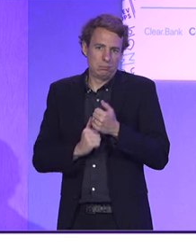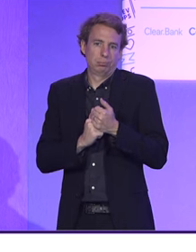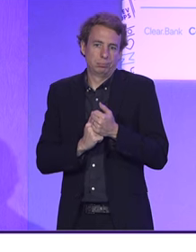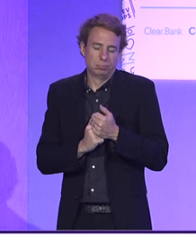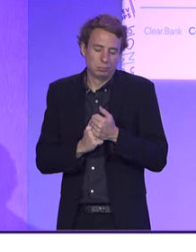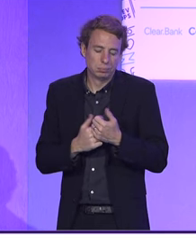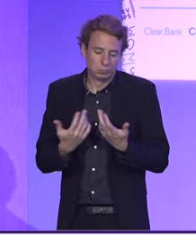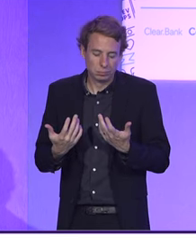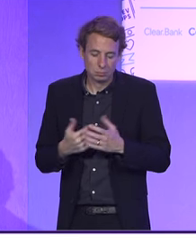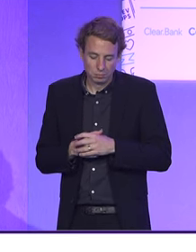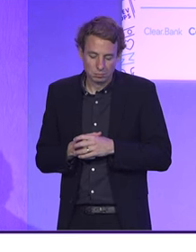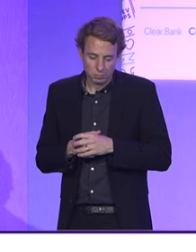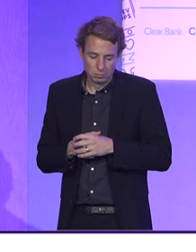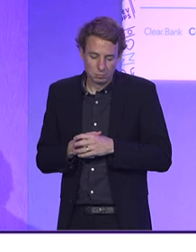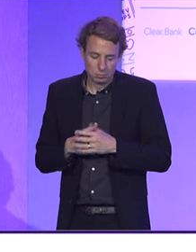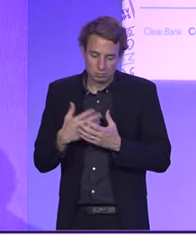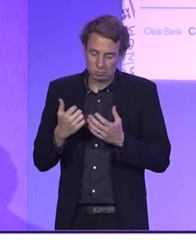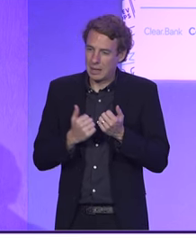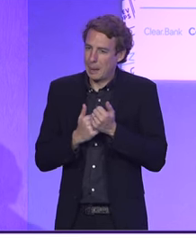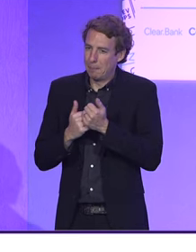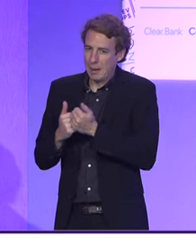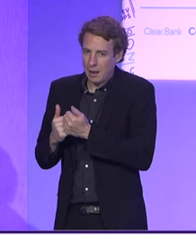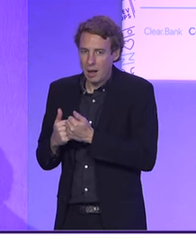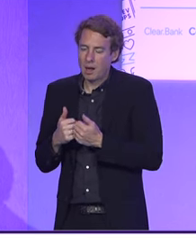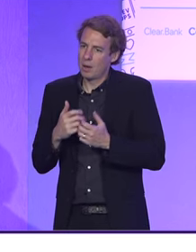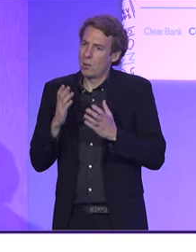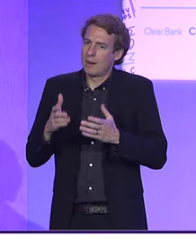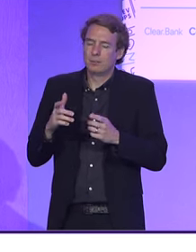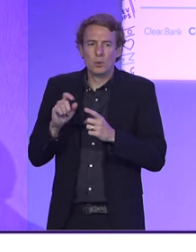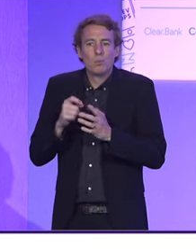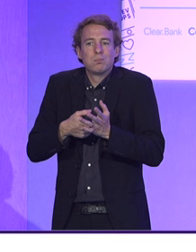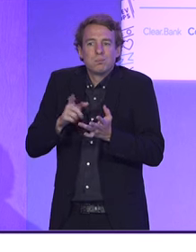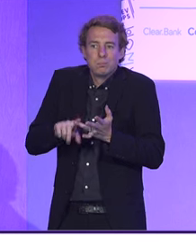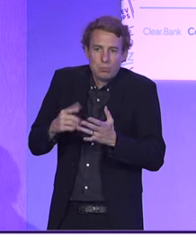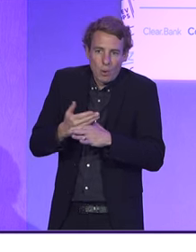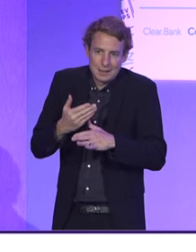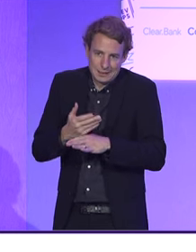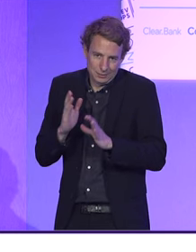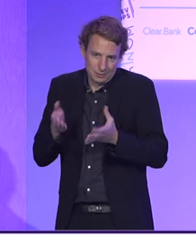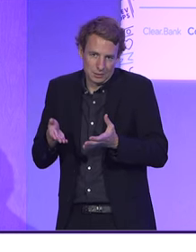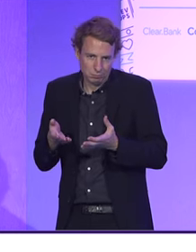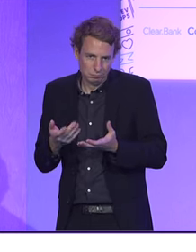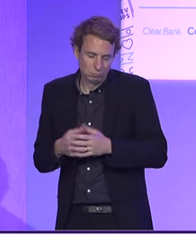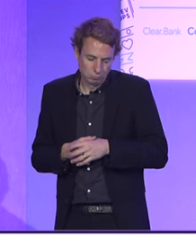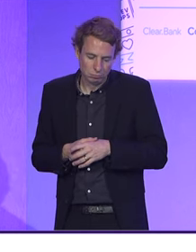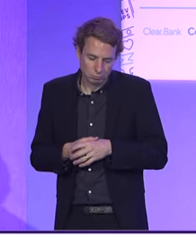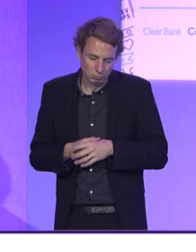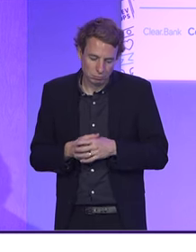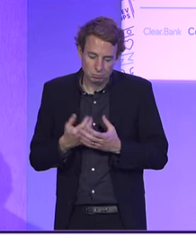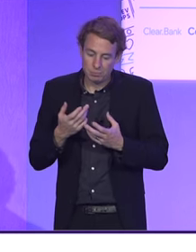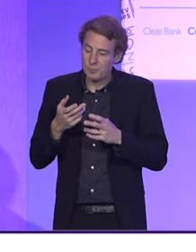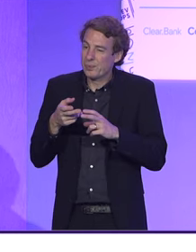the good thing about knowing these pillars in Amazon is about being productivity. So a good way to do this is, if I